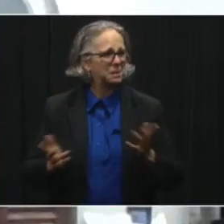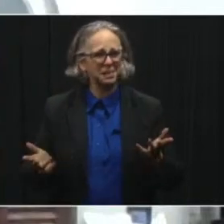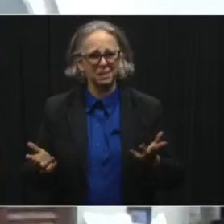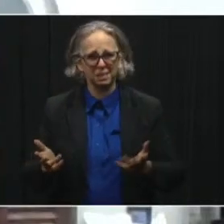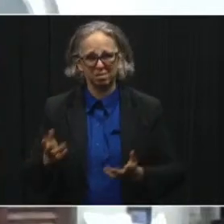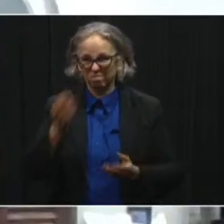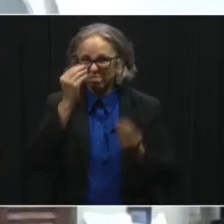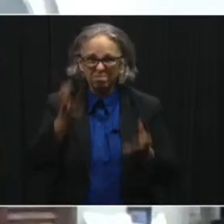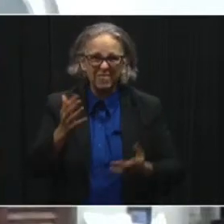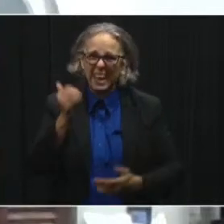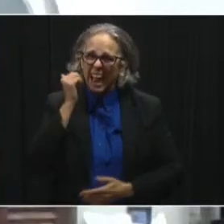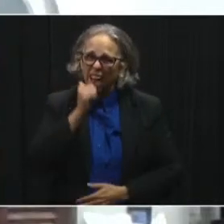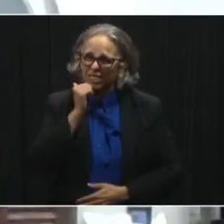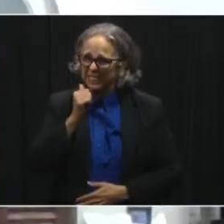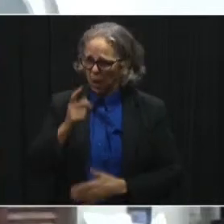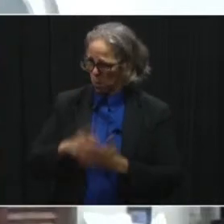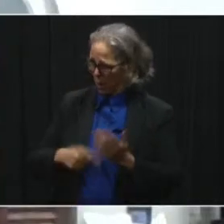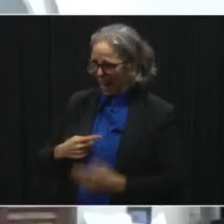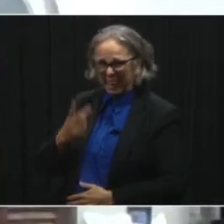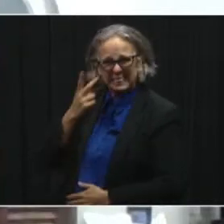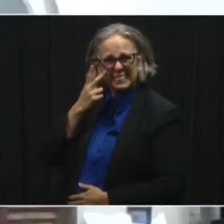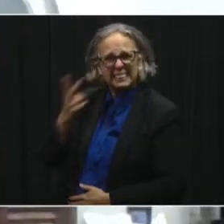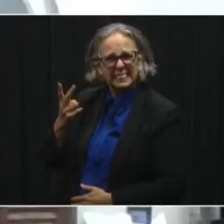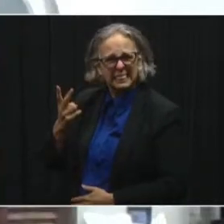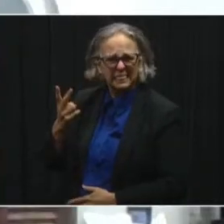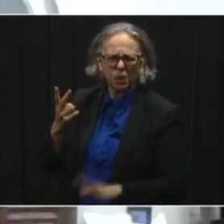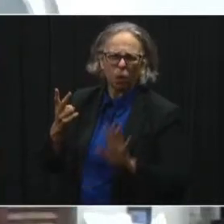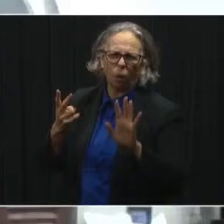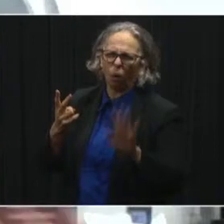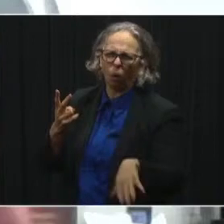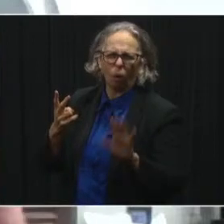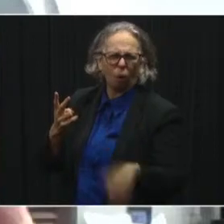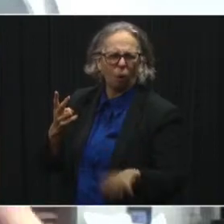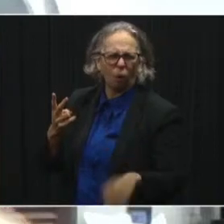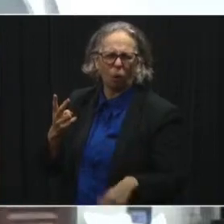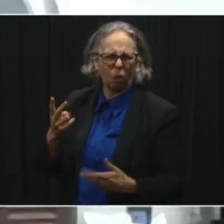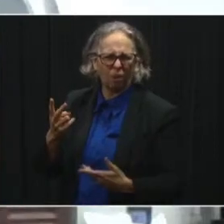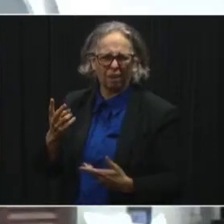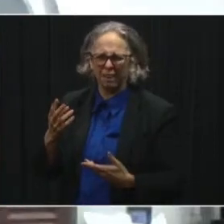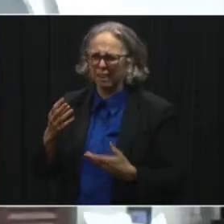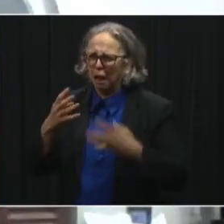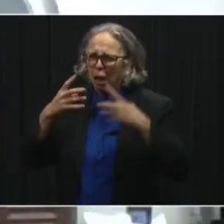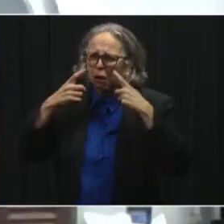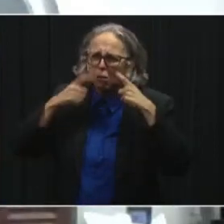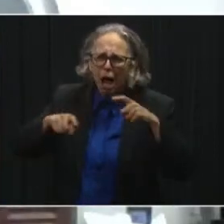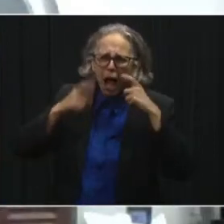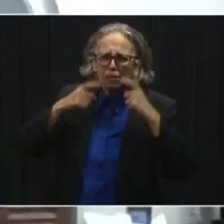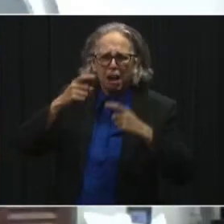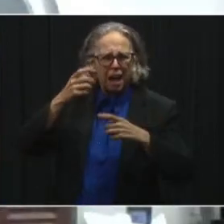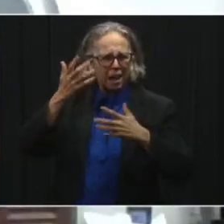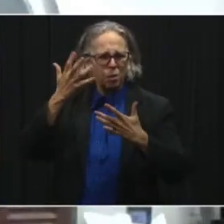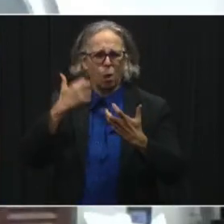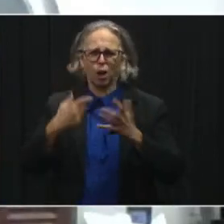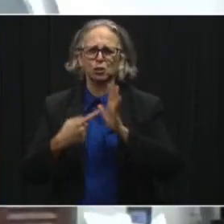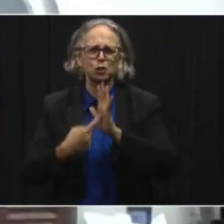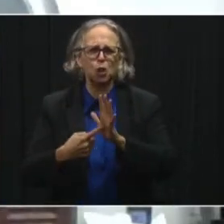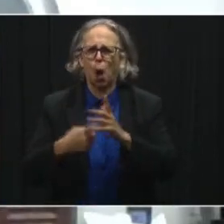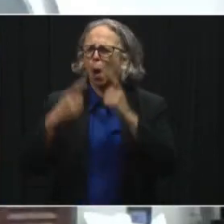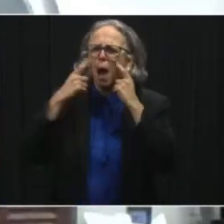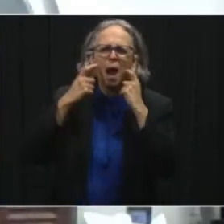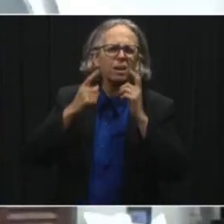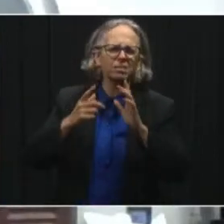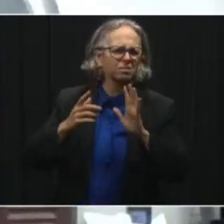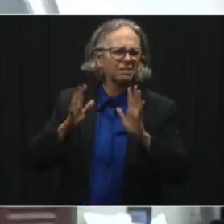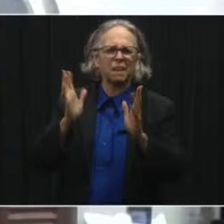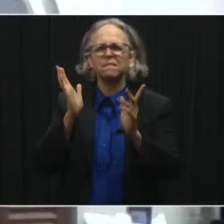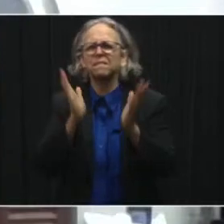basis. And I don't get on here and cry because I want you to see my tears and go get vaccinated. I get on here and I